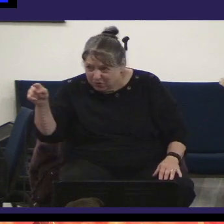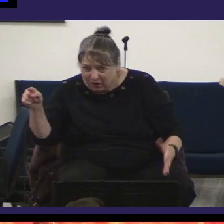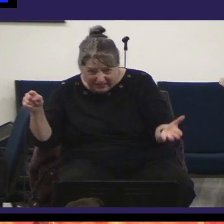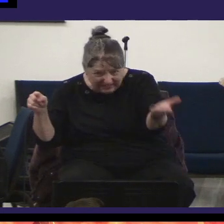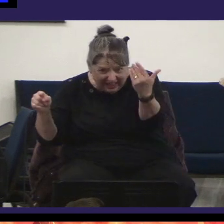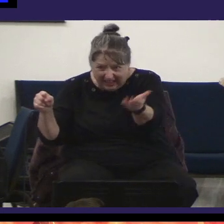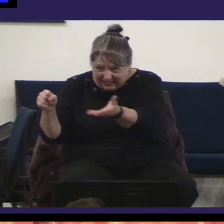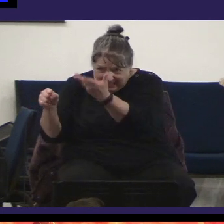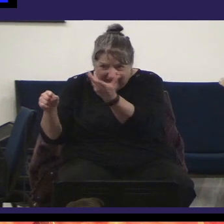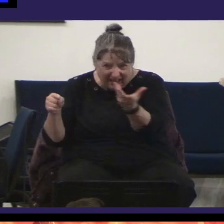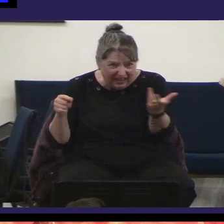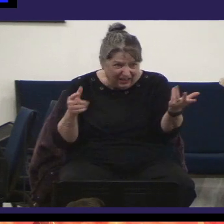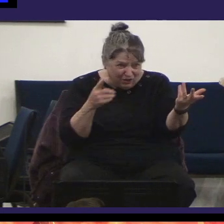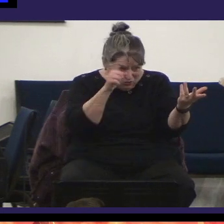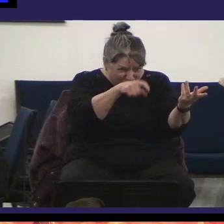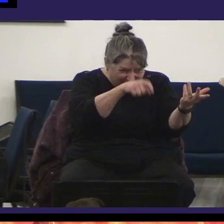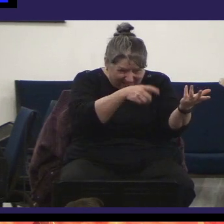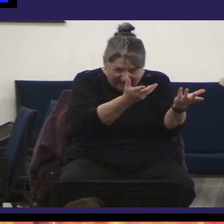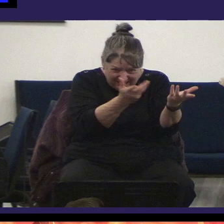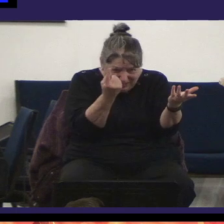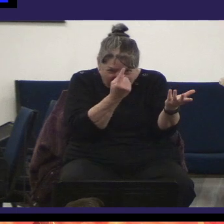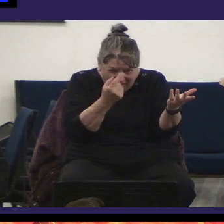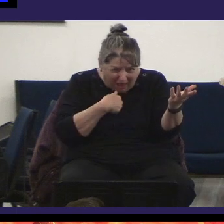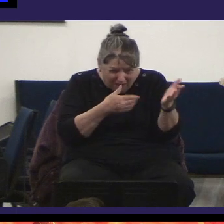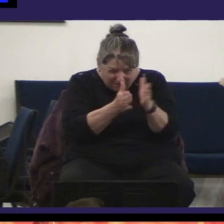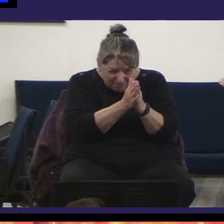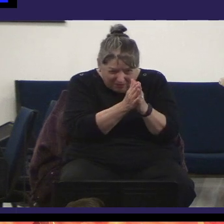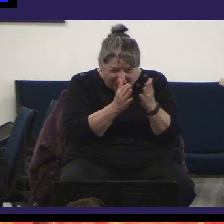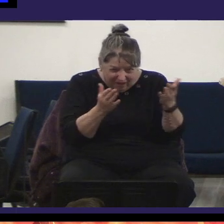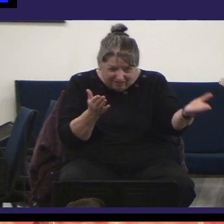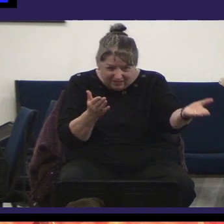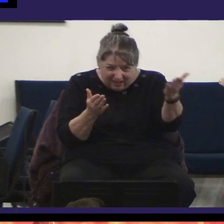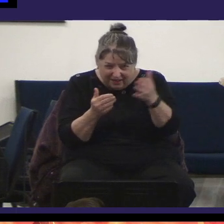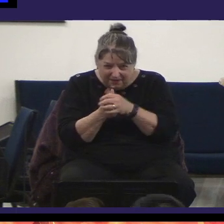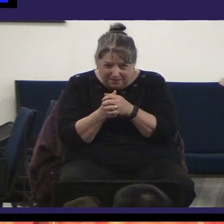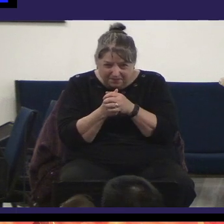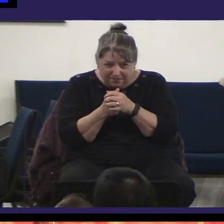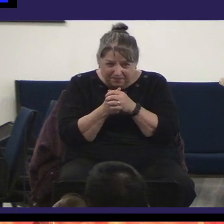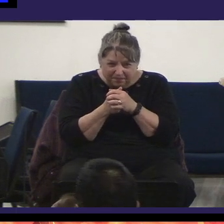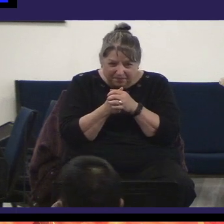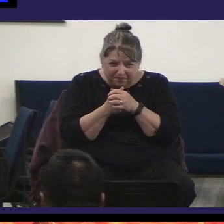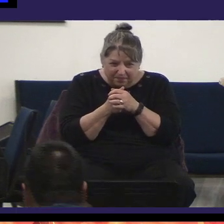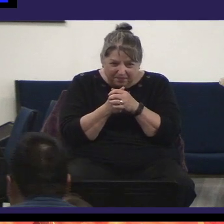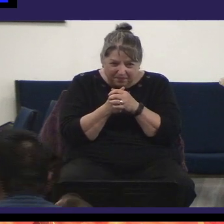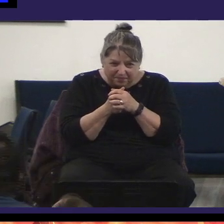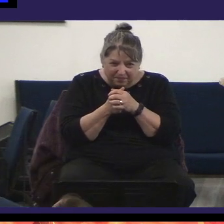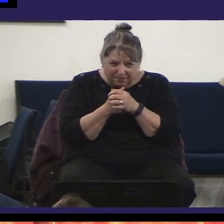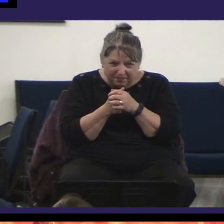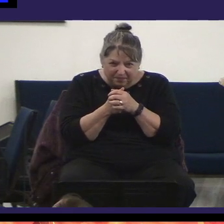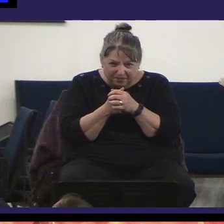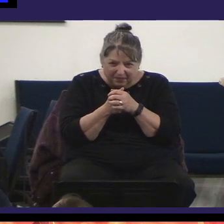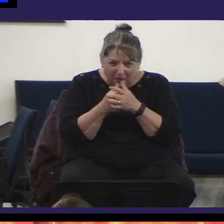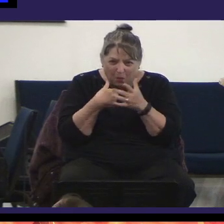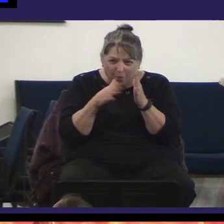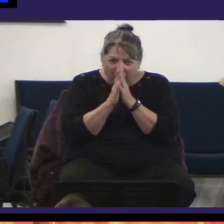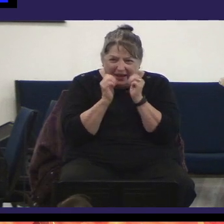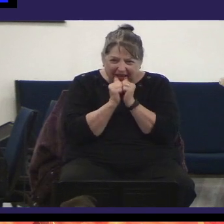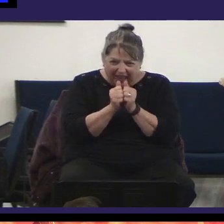Please stand. If God's calling you to stand, just stand. If you want to take it a step further, come up front and we'll pray